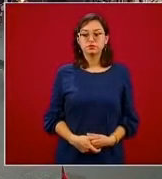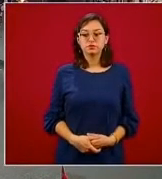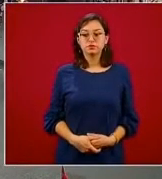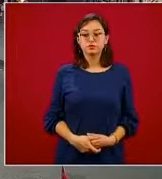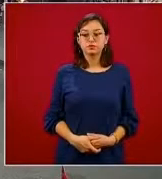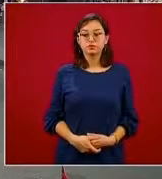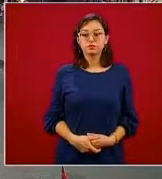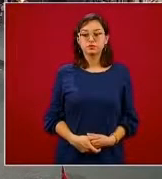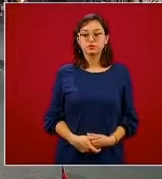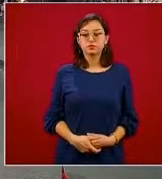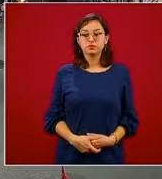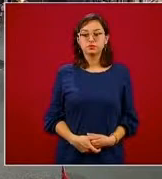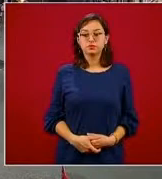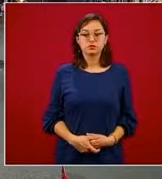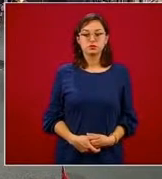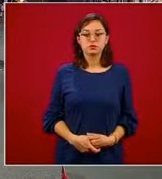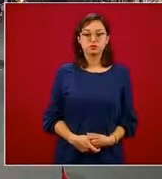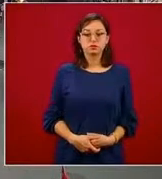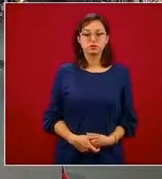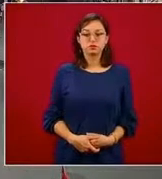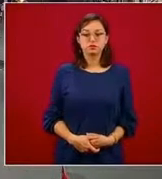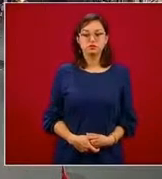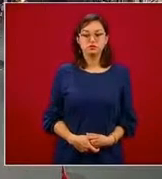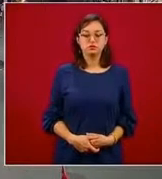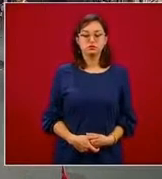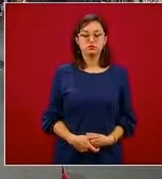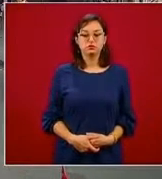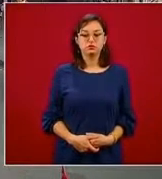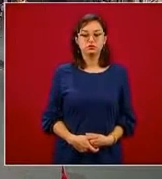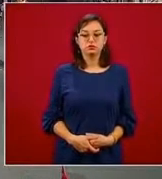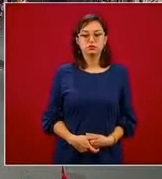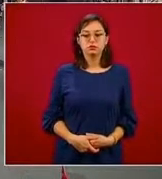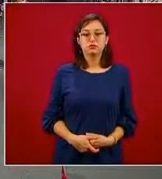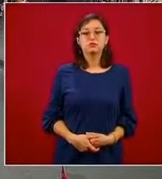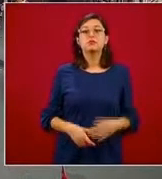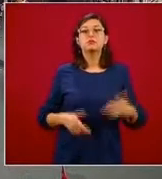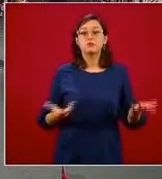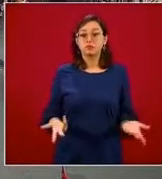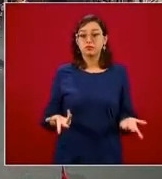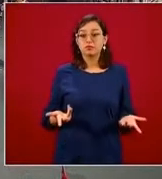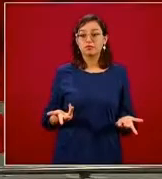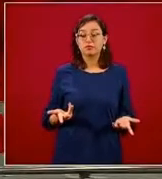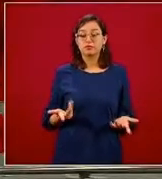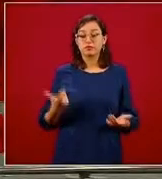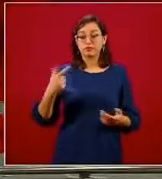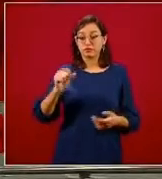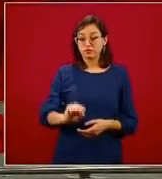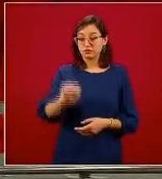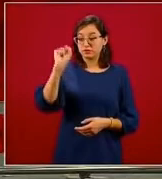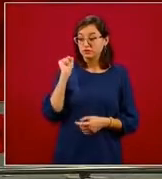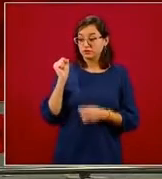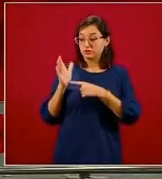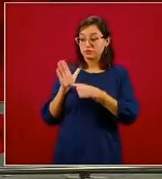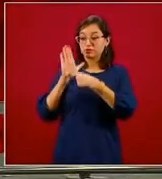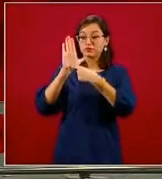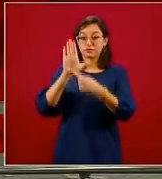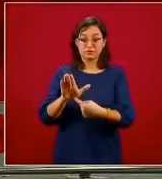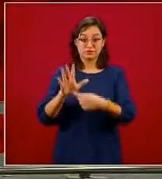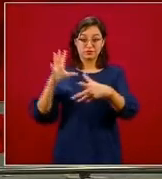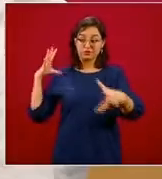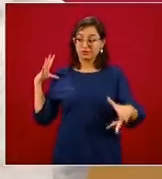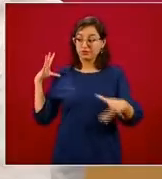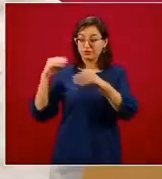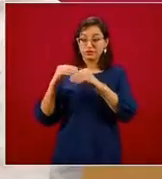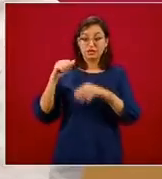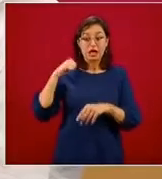but I'm interested in information on the cuando severe llegue el acute bloque de mayo, el respiratory que infections presentamos rate fue up hasta abril. to April Cuando llegue el 2020. bloque de